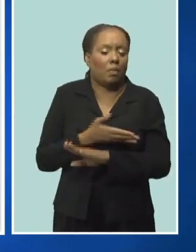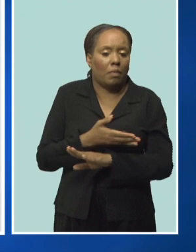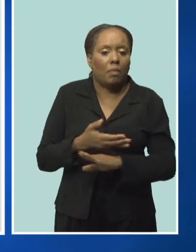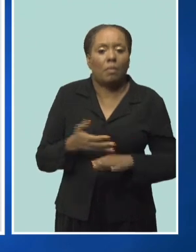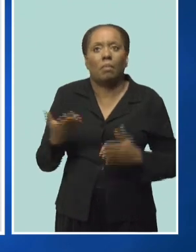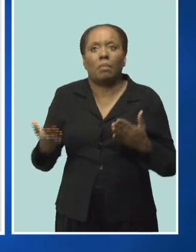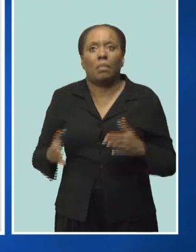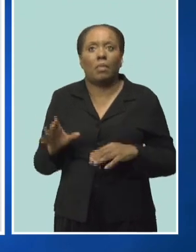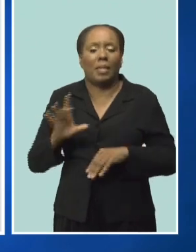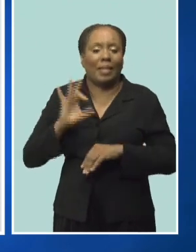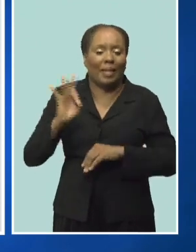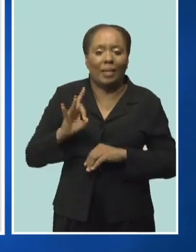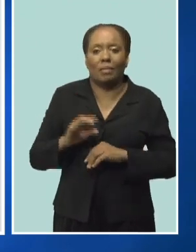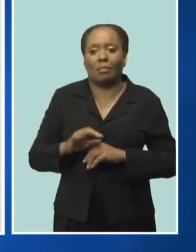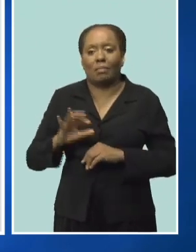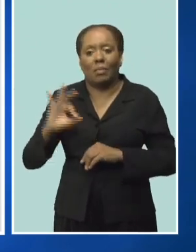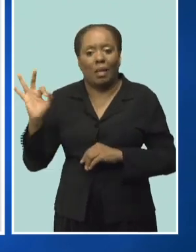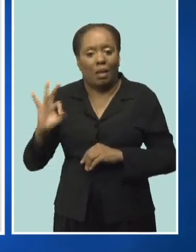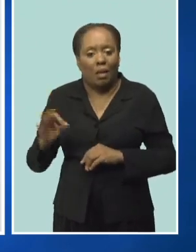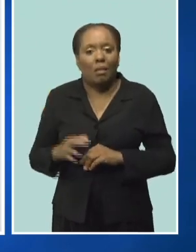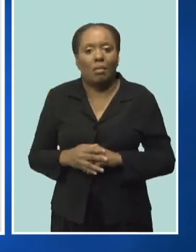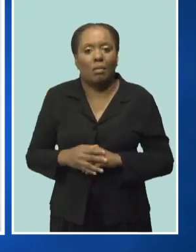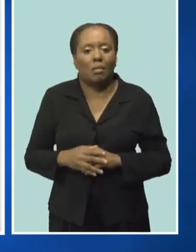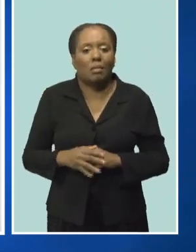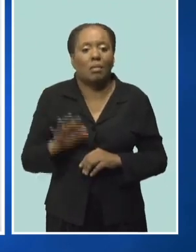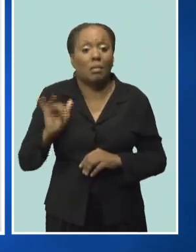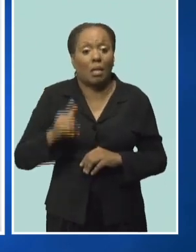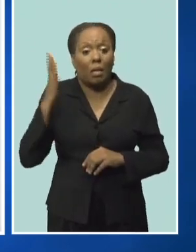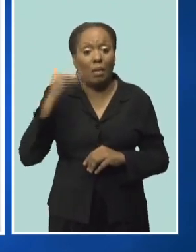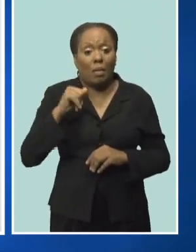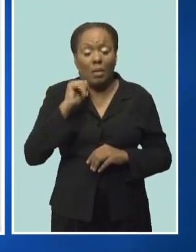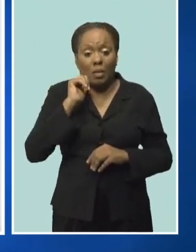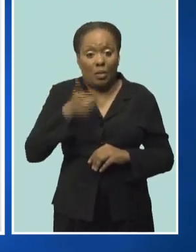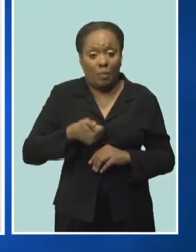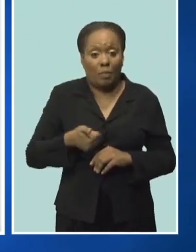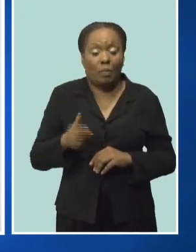as 8, 9 o'clock. And that is why tomorrow, when the Hurricane